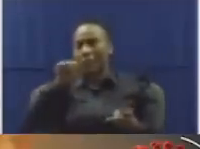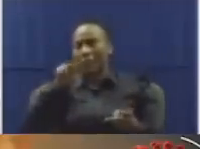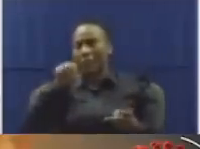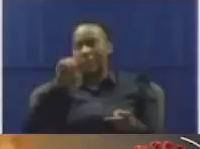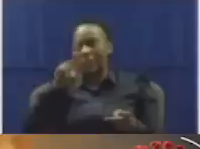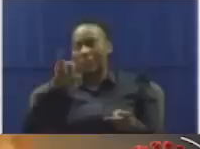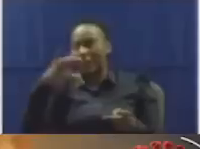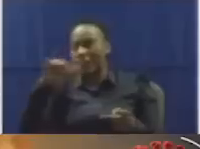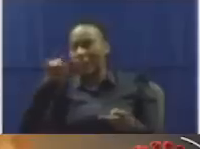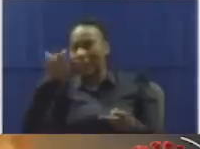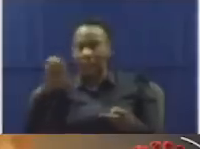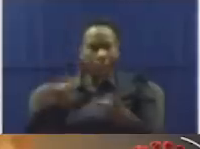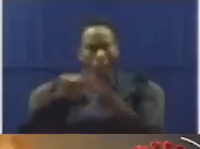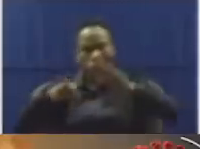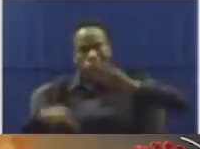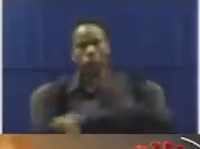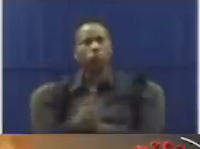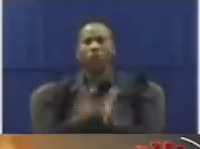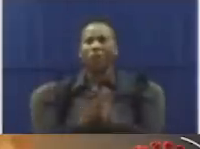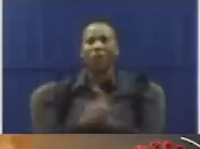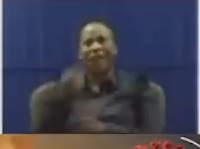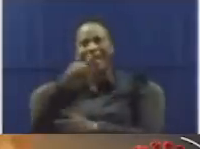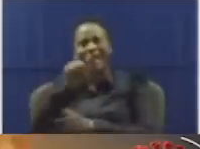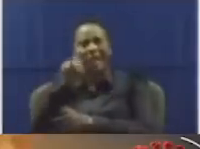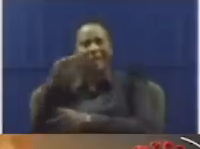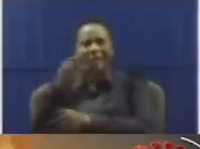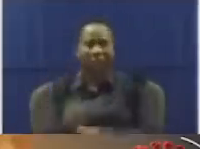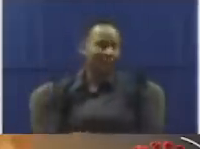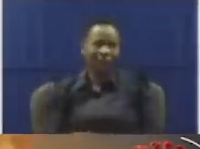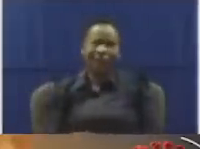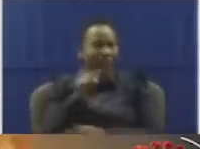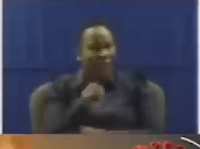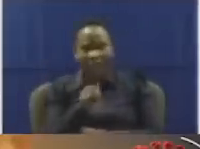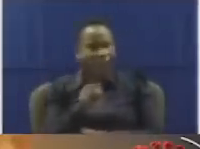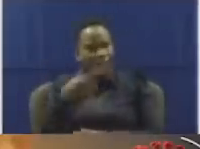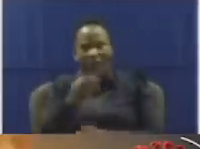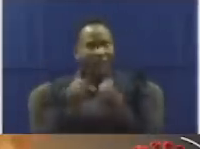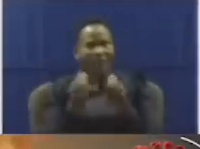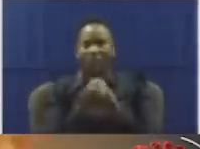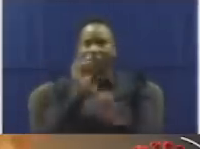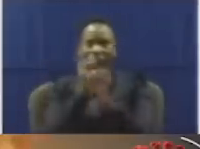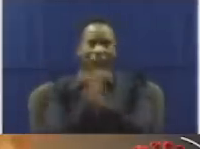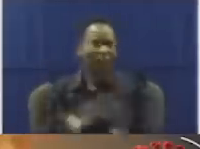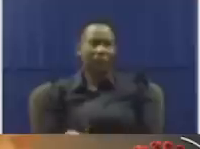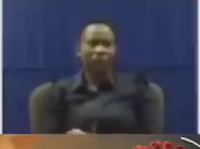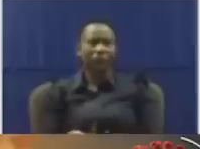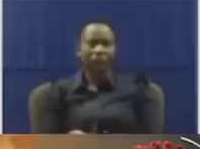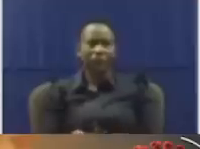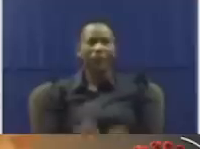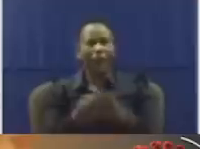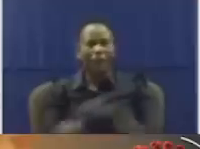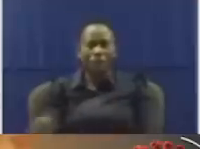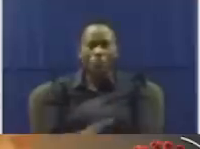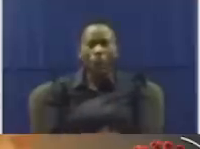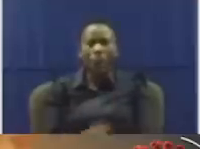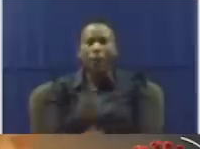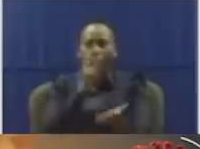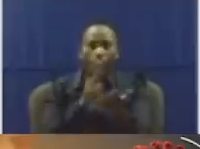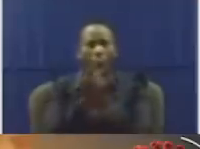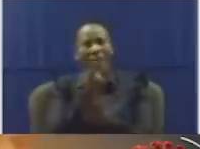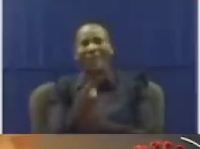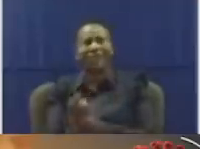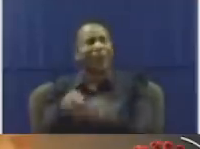dirty tricks, you could have ended it right away, Mr. President, by a full, frank and public